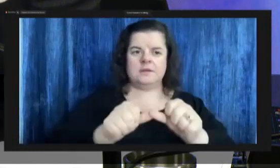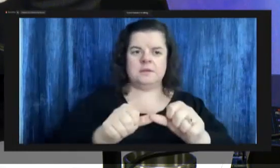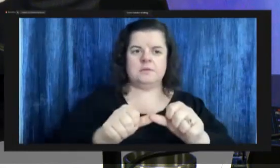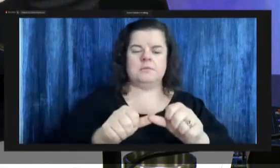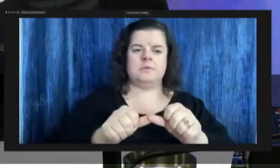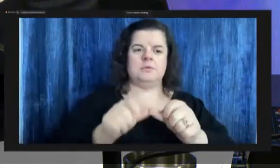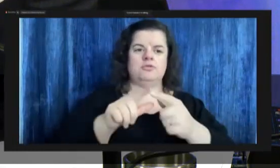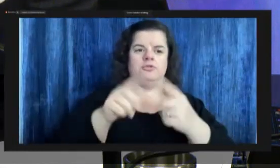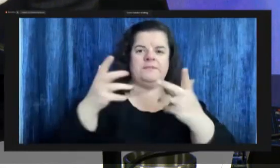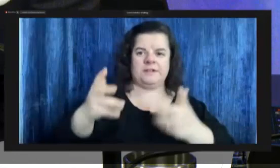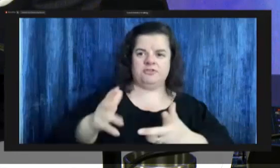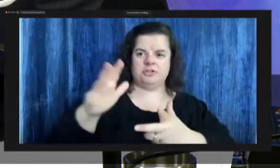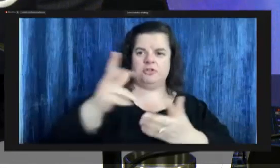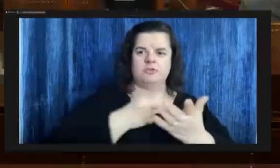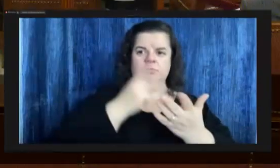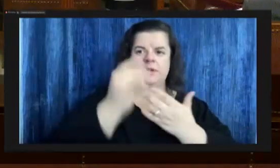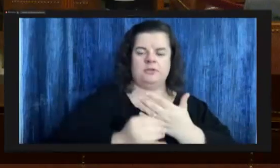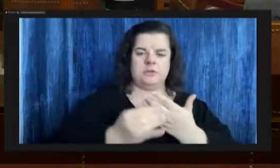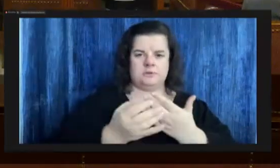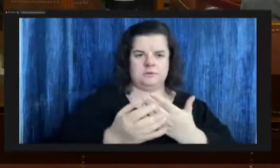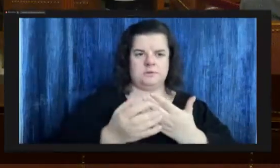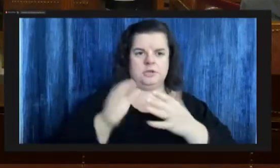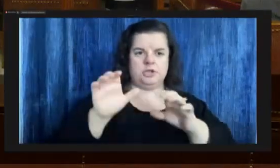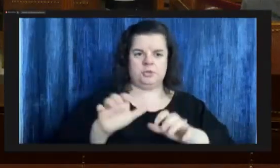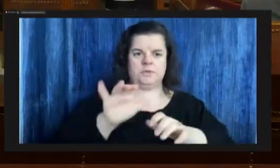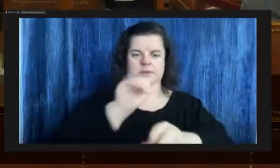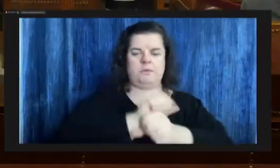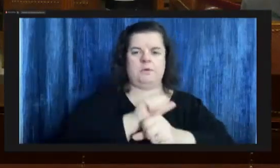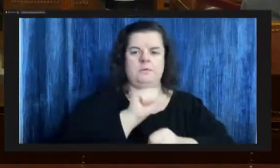those projects and doing that work.